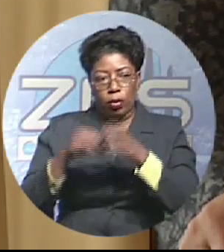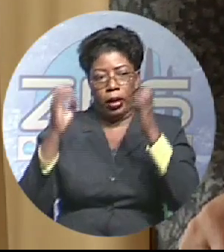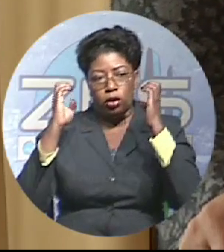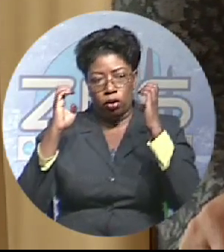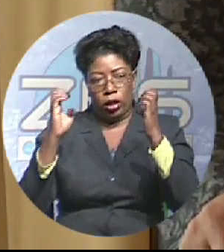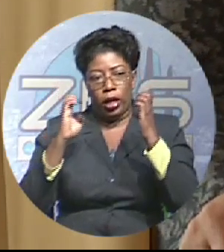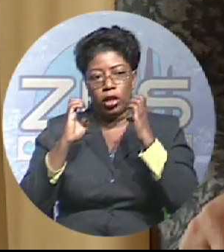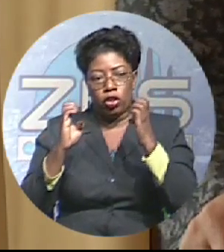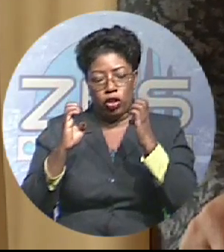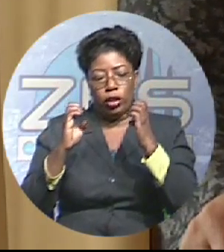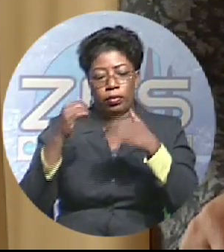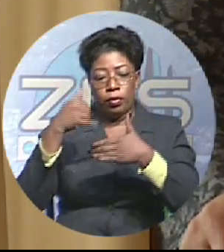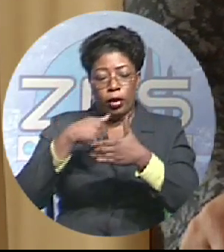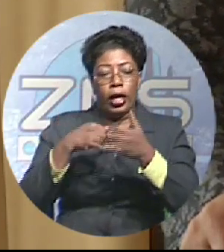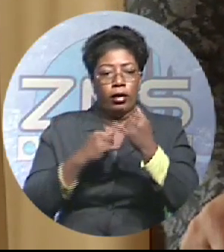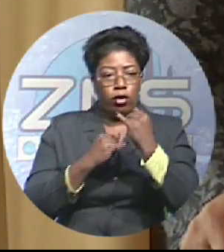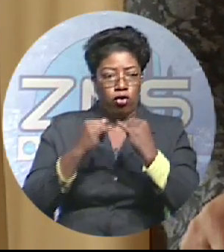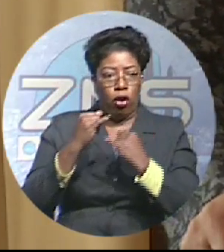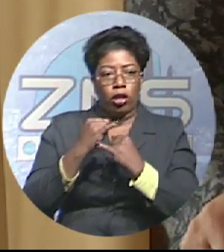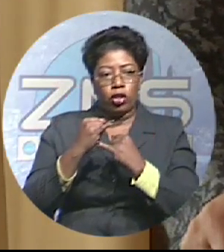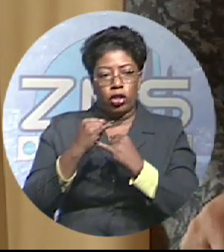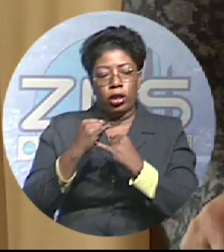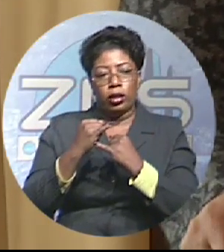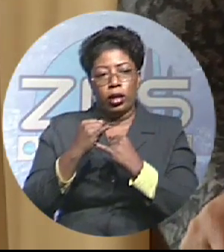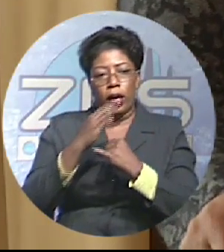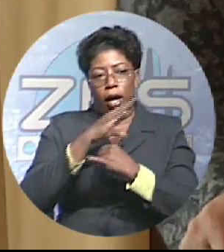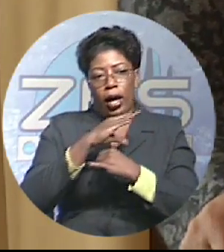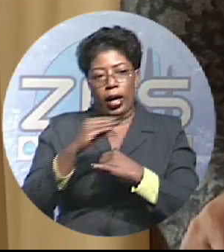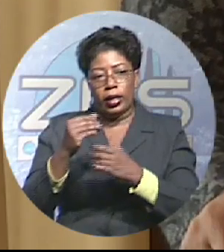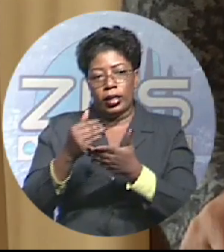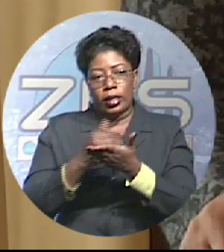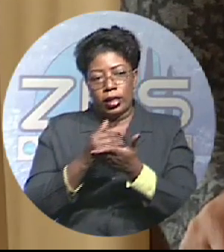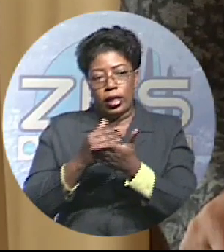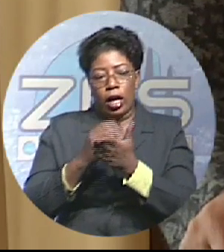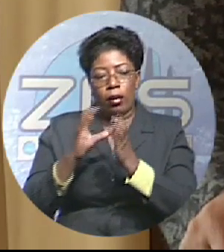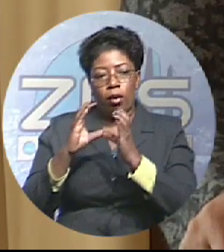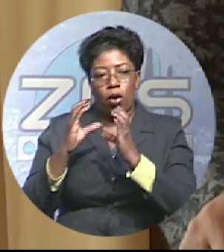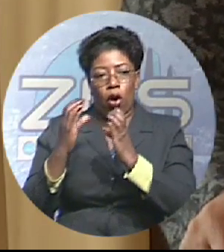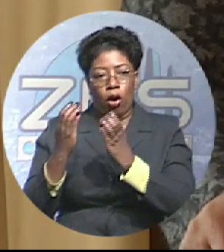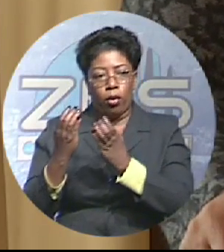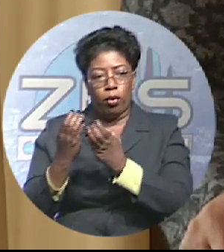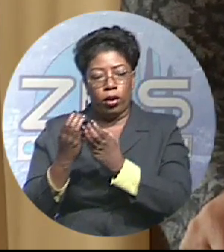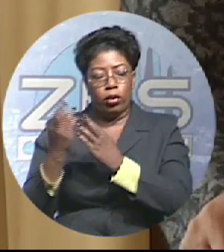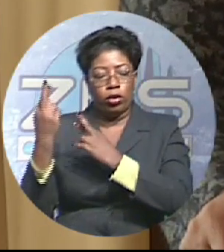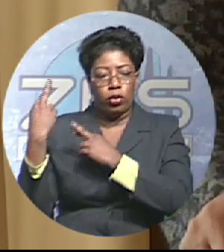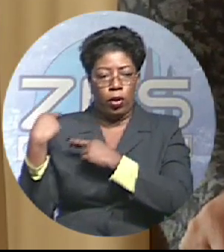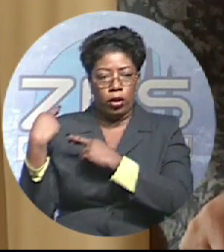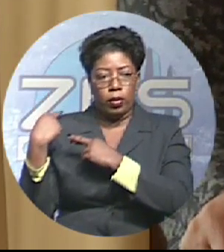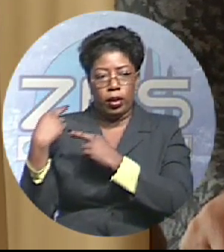education, infrastructure, commodities, or even corporate social responsibility.